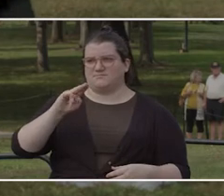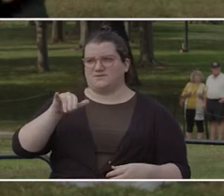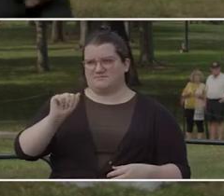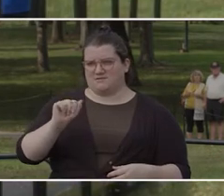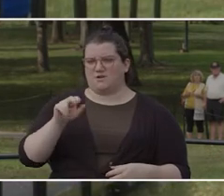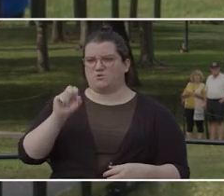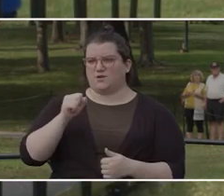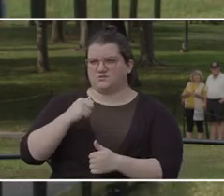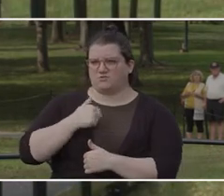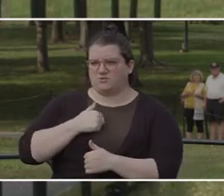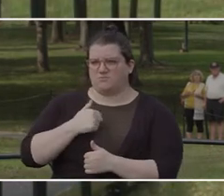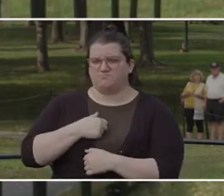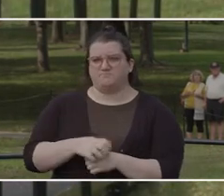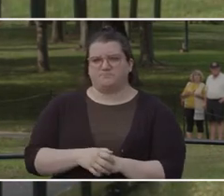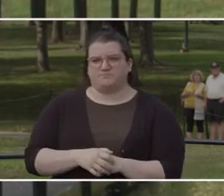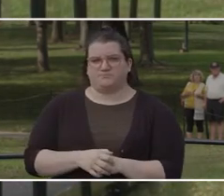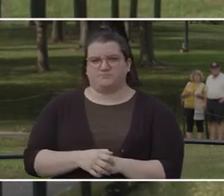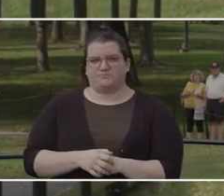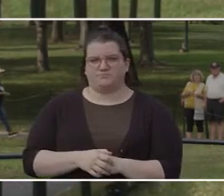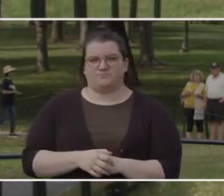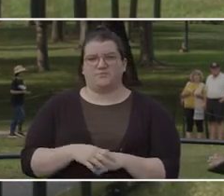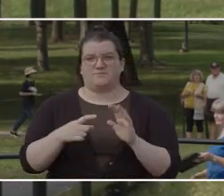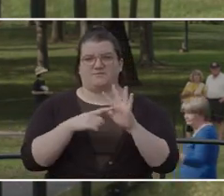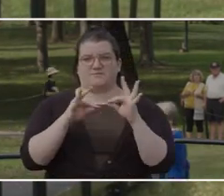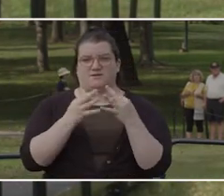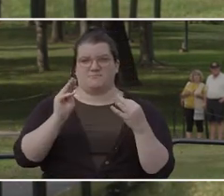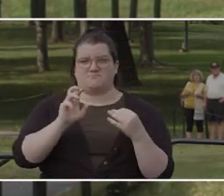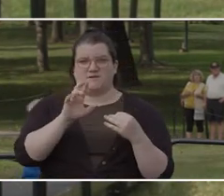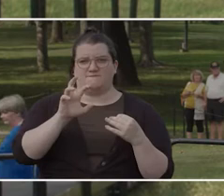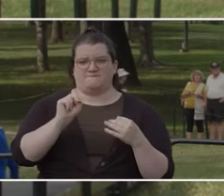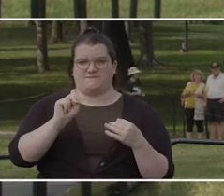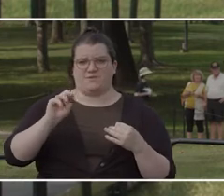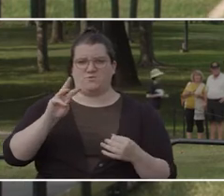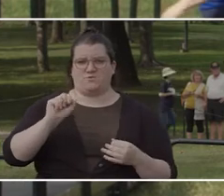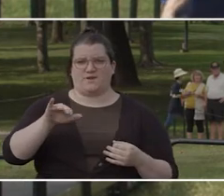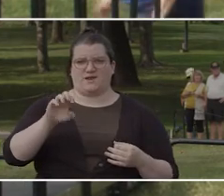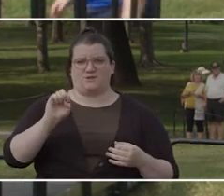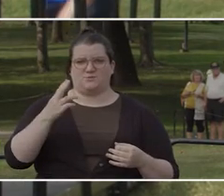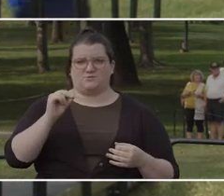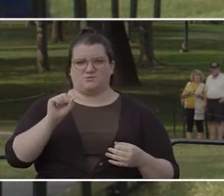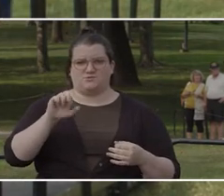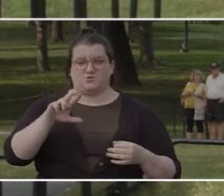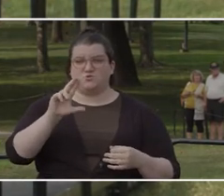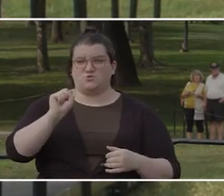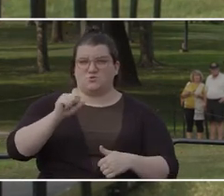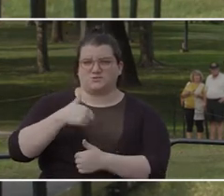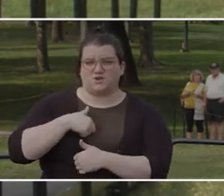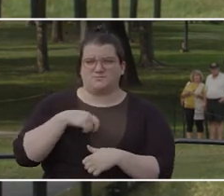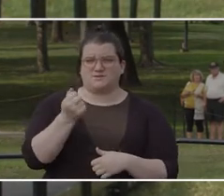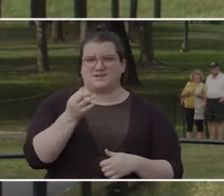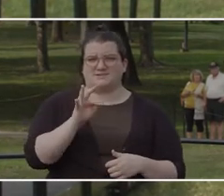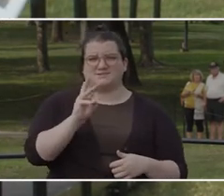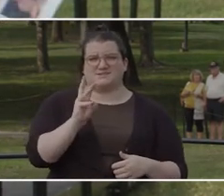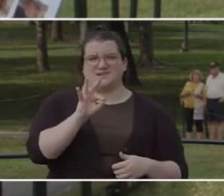Army. On behalf of the family, Marvin Wayne Poser, U.S. Army, 1969 to